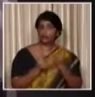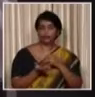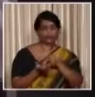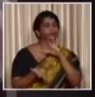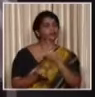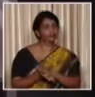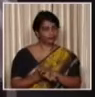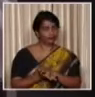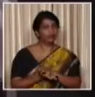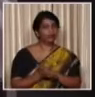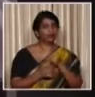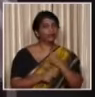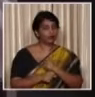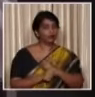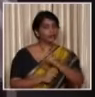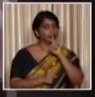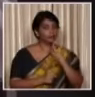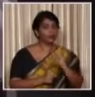to a level where the public can afford it.